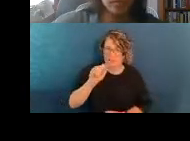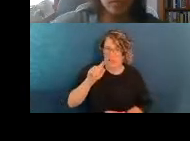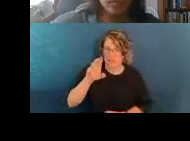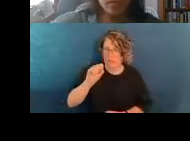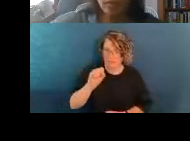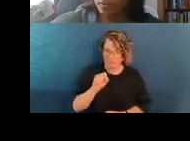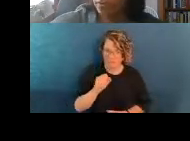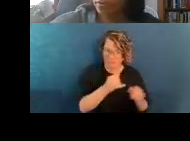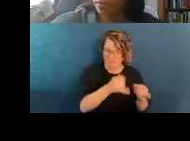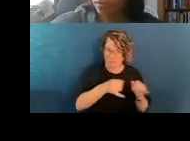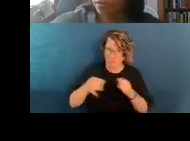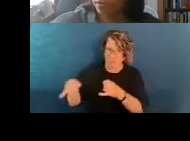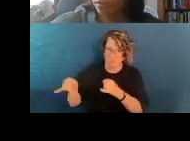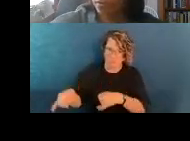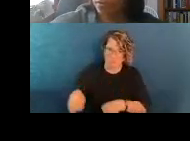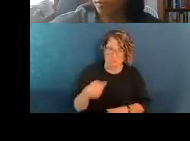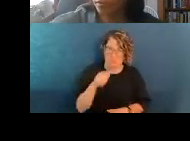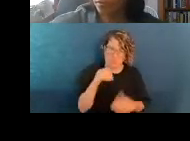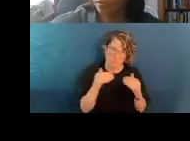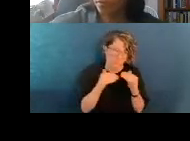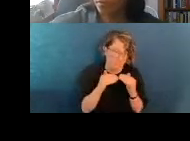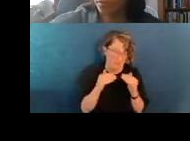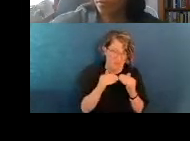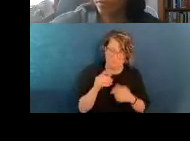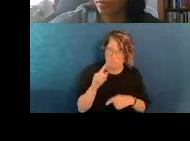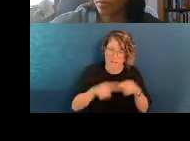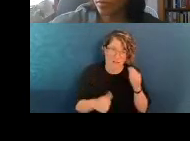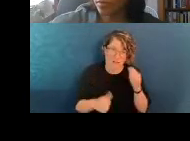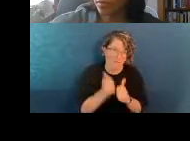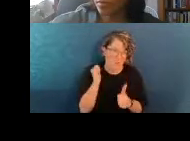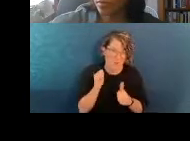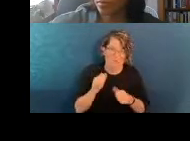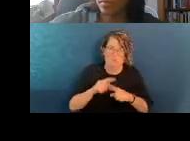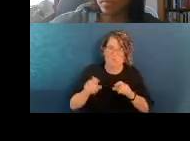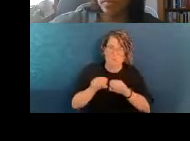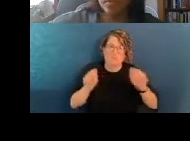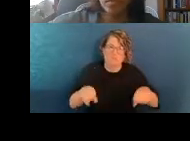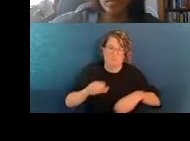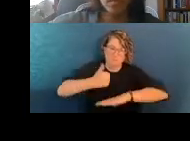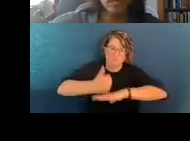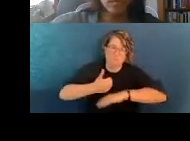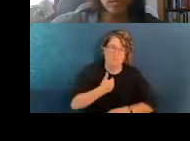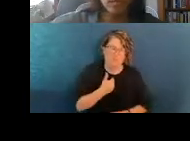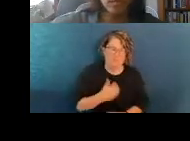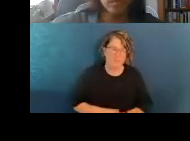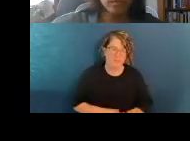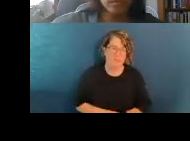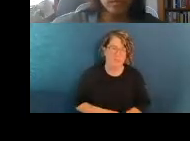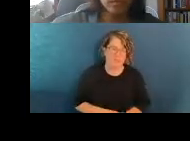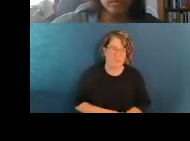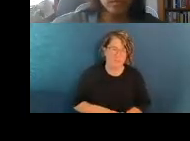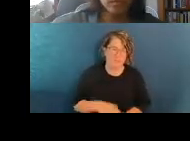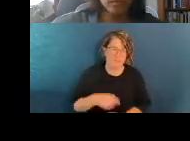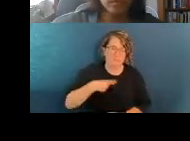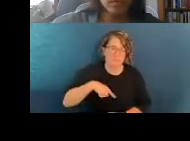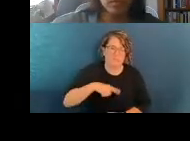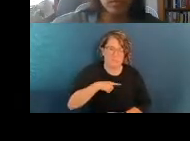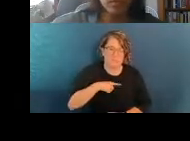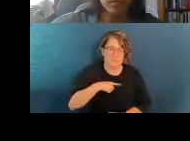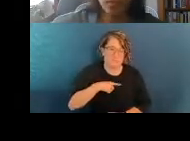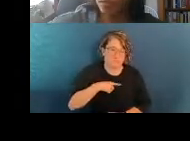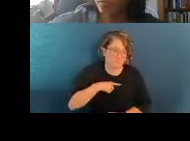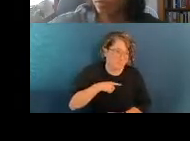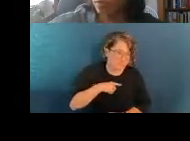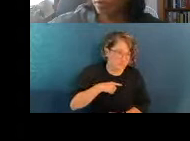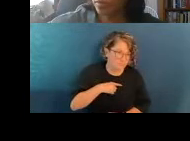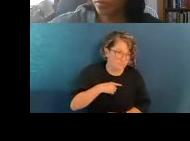avoidable. Health equity as a concept means giving patients the care they need when they need it. Or as the